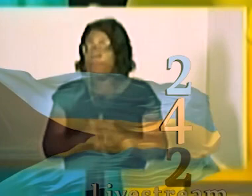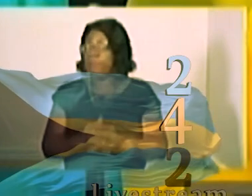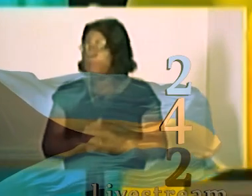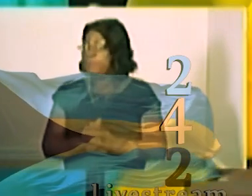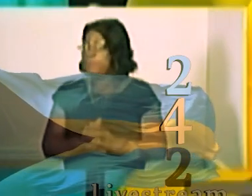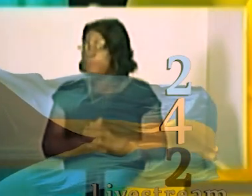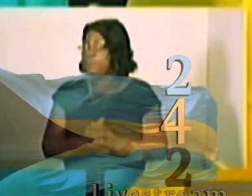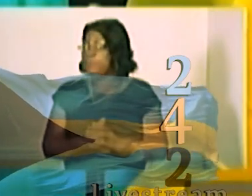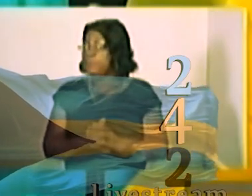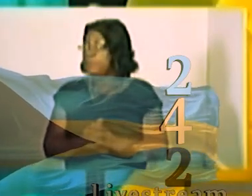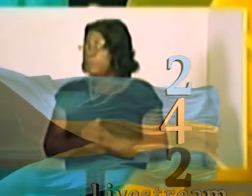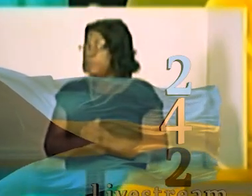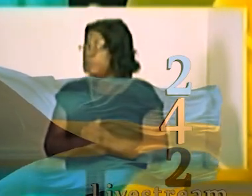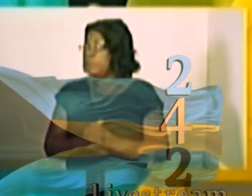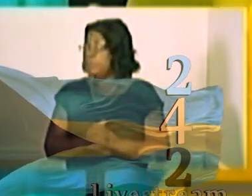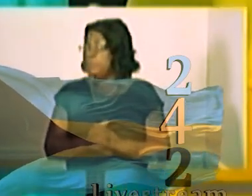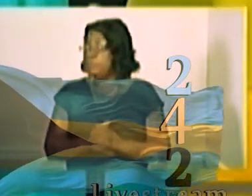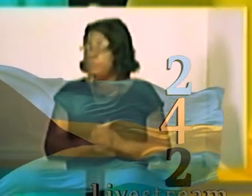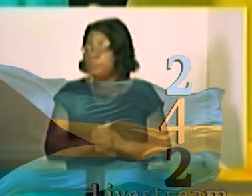Thank you.